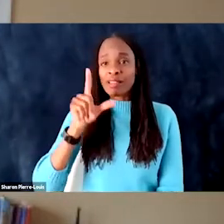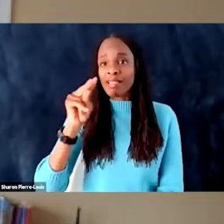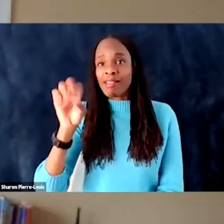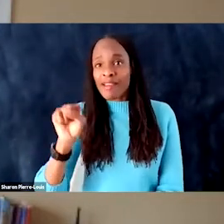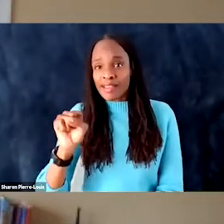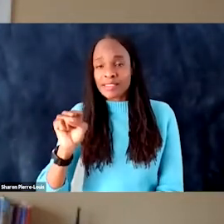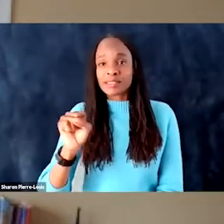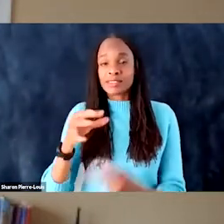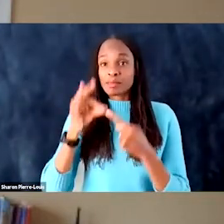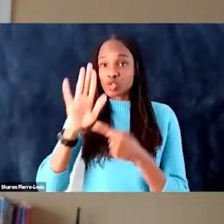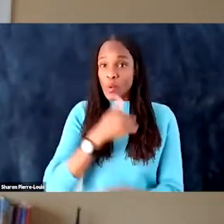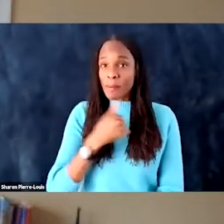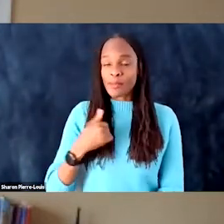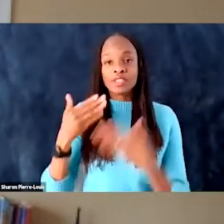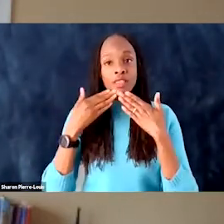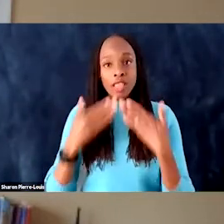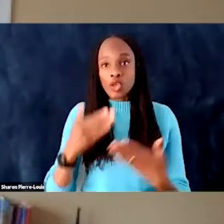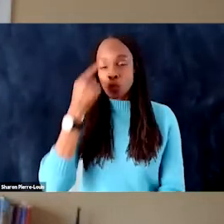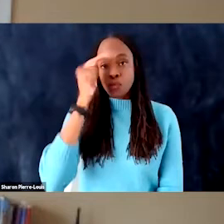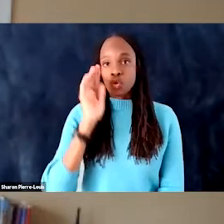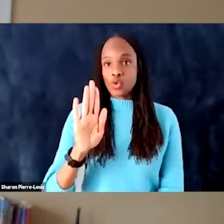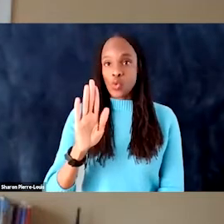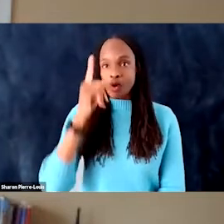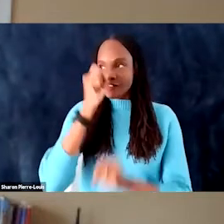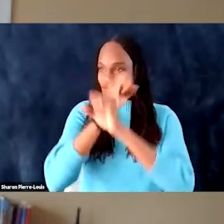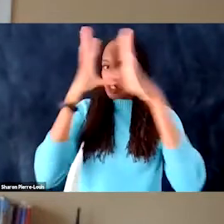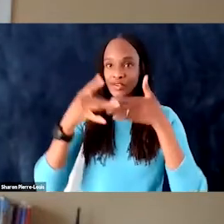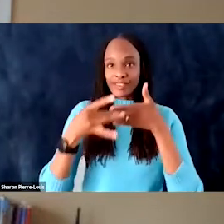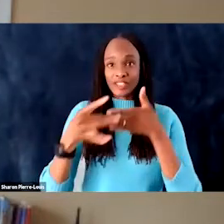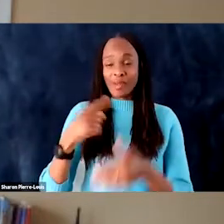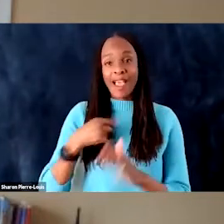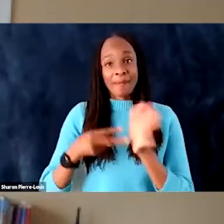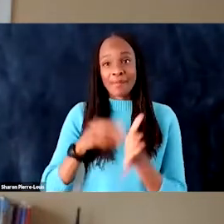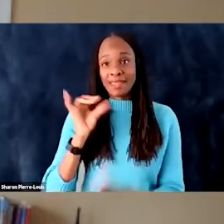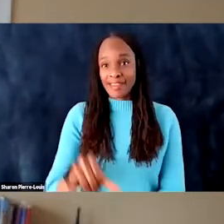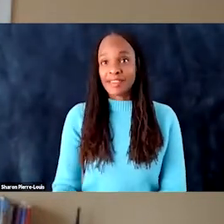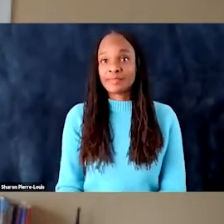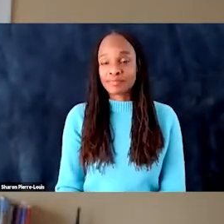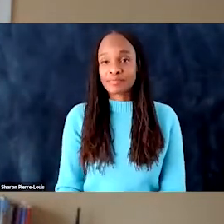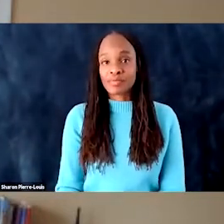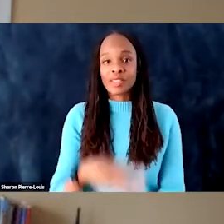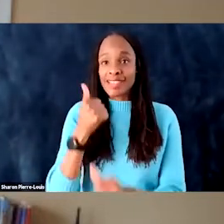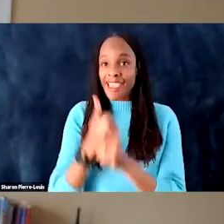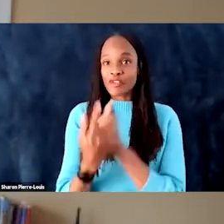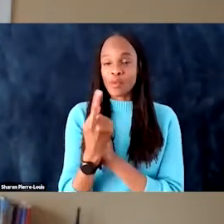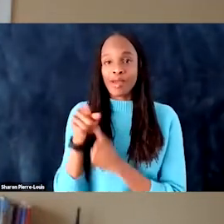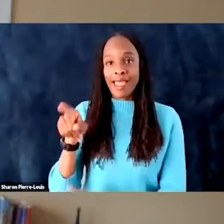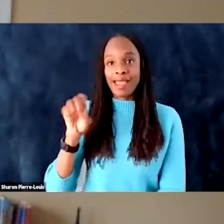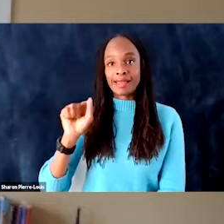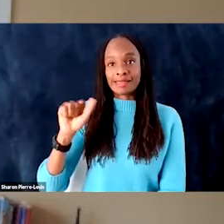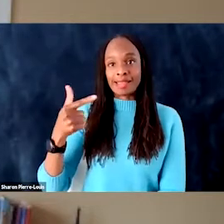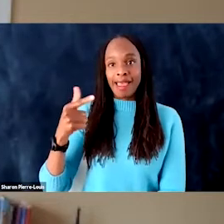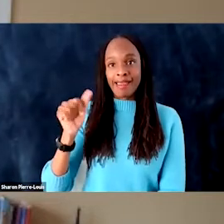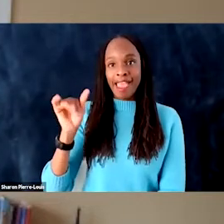and especially your members, and thank you for your visionary leadership. I mean it. And to everyone at SAG-AFTRA